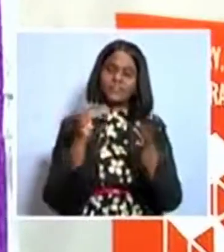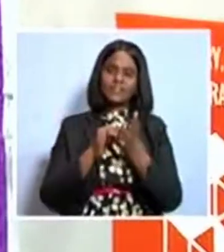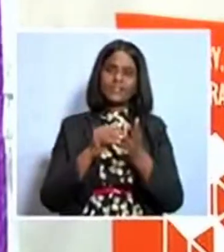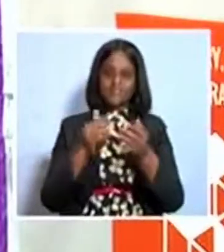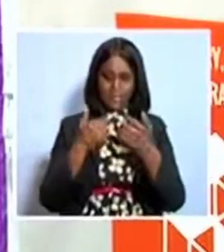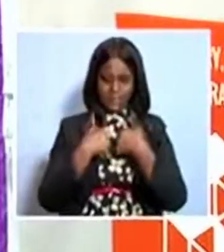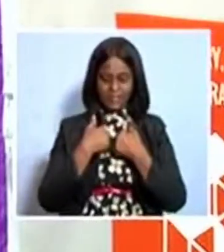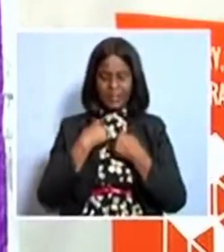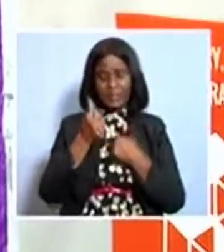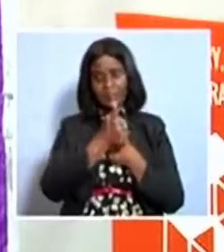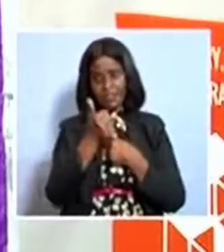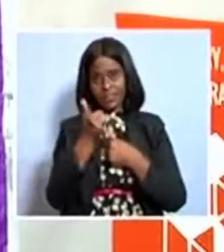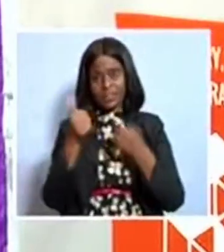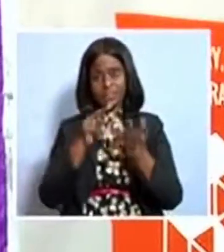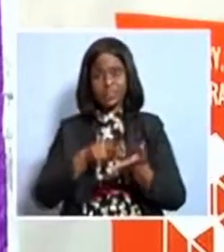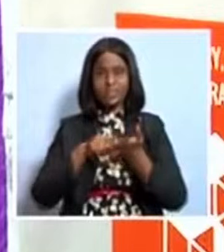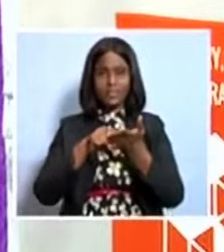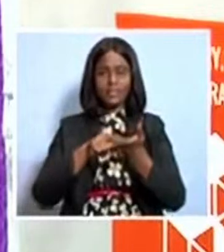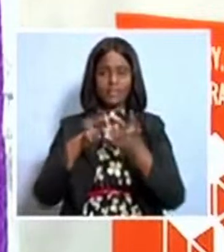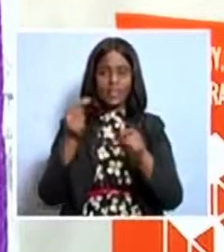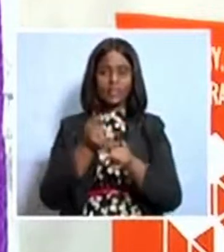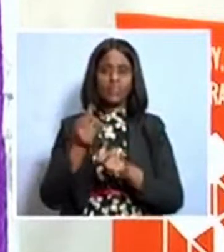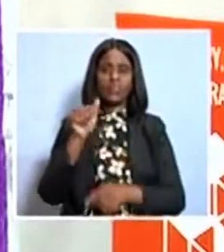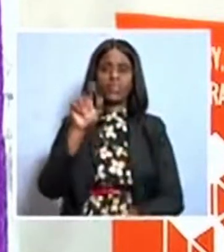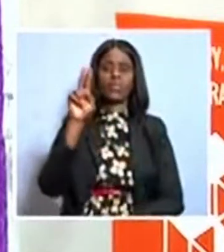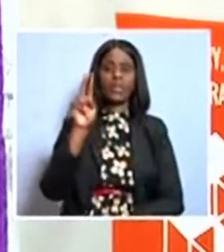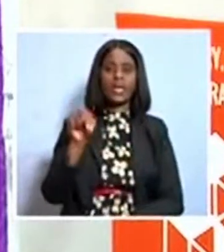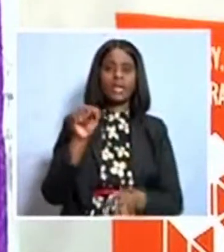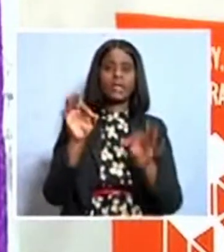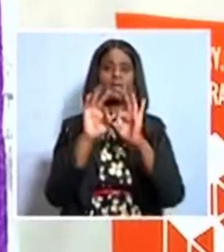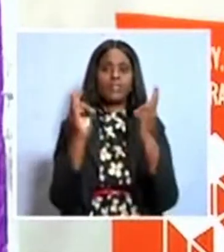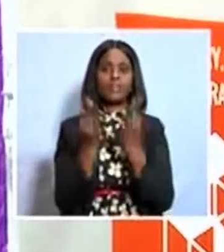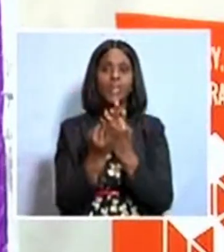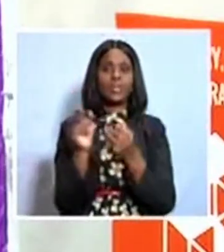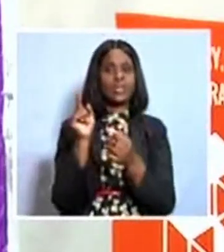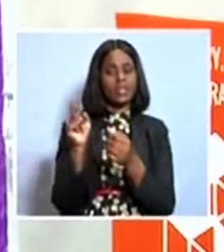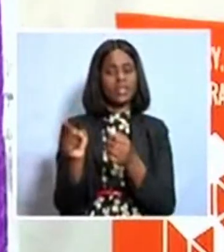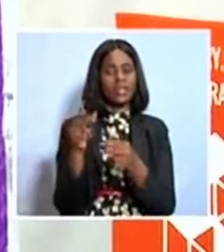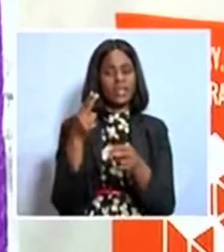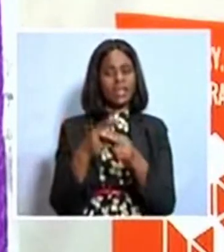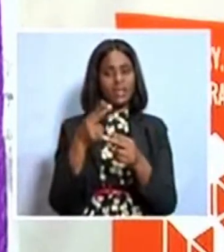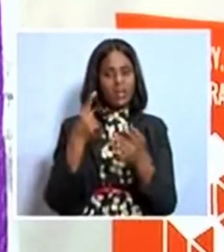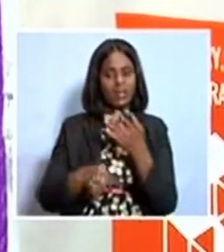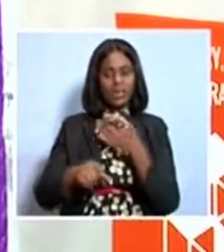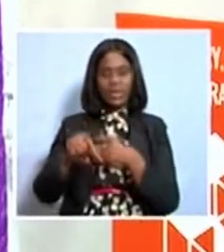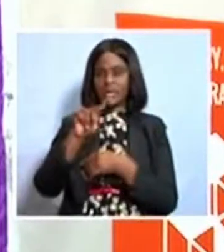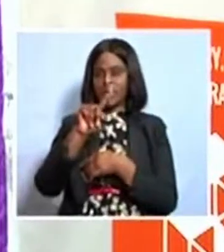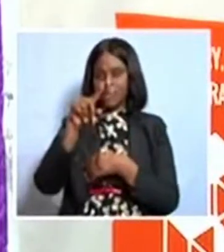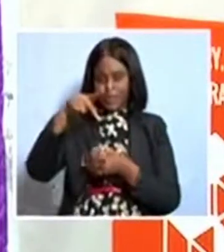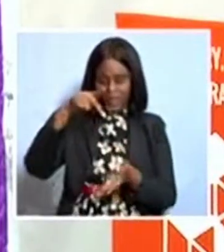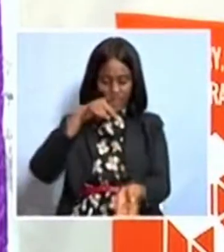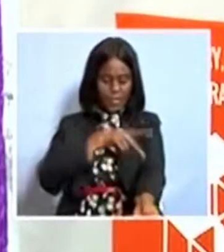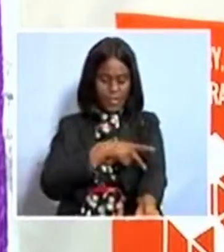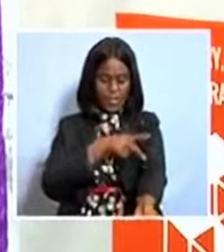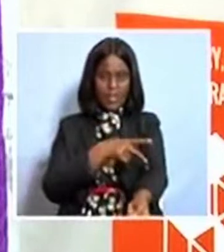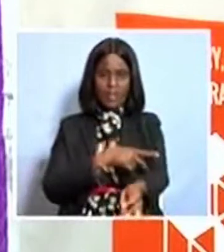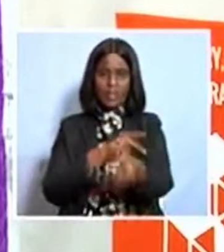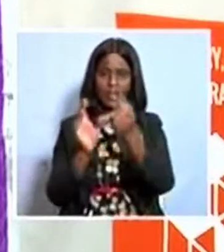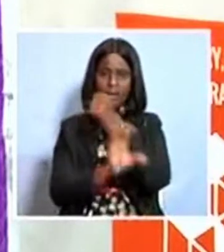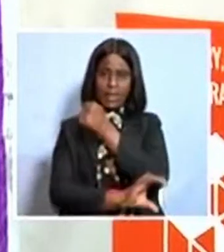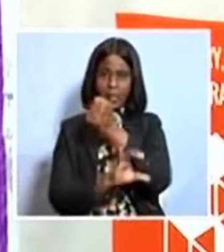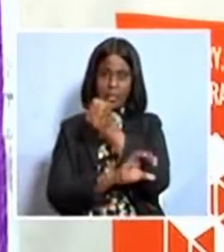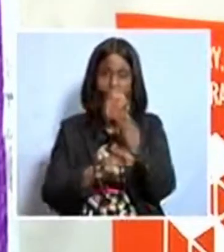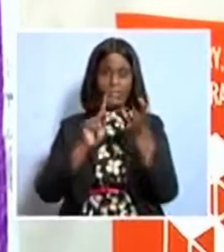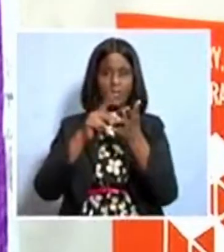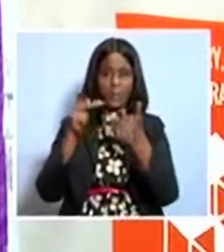have another representative from the United Nations family, and this is Mr. Maziko Piri, who is Country Program